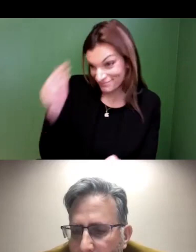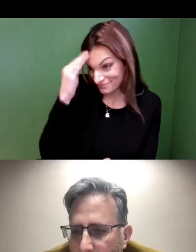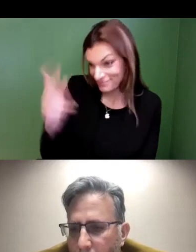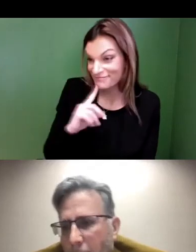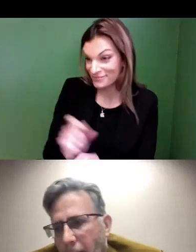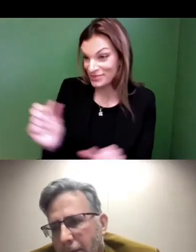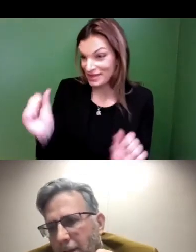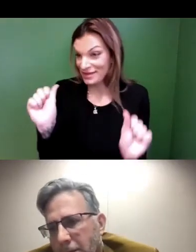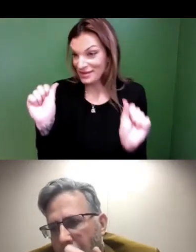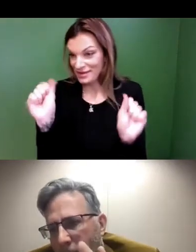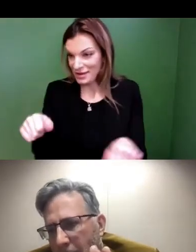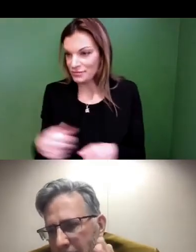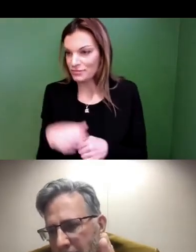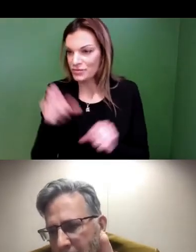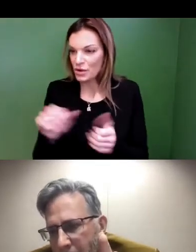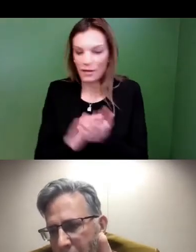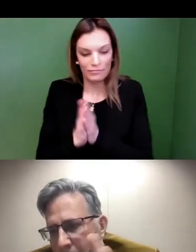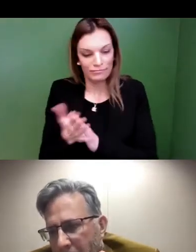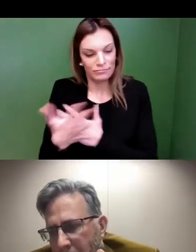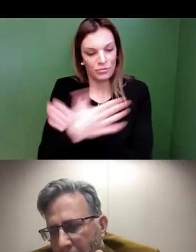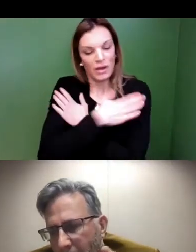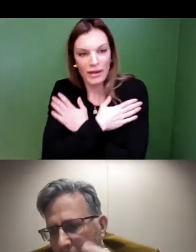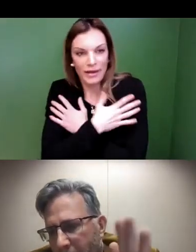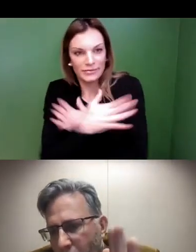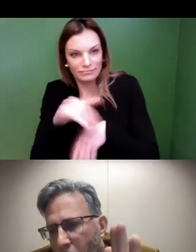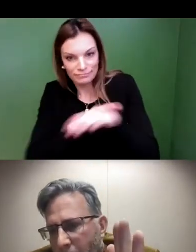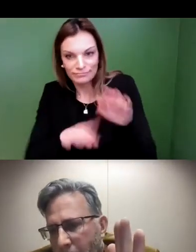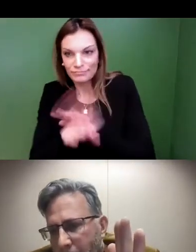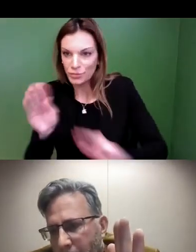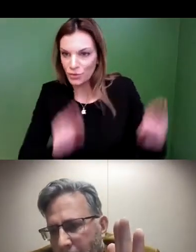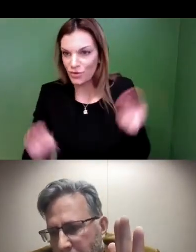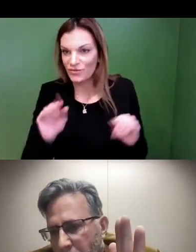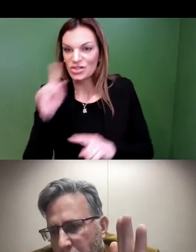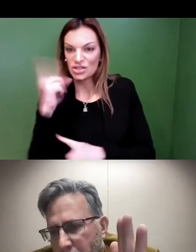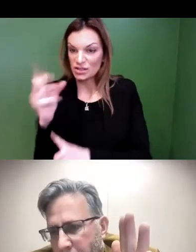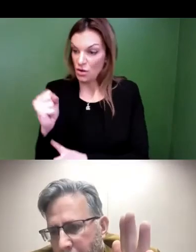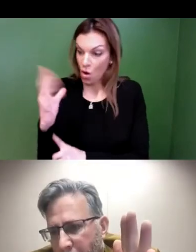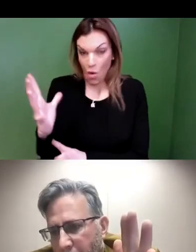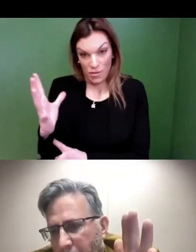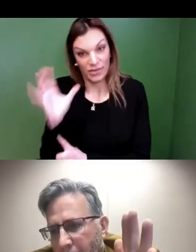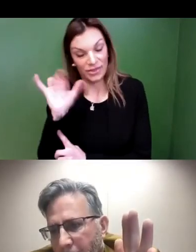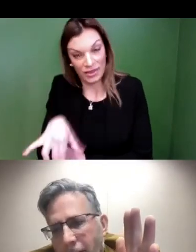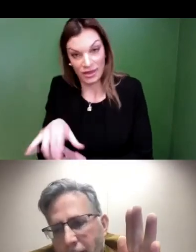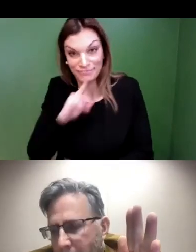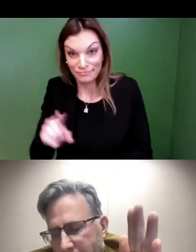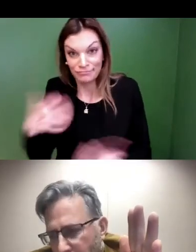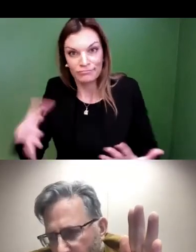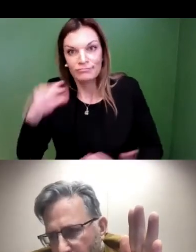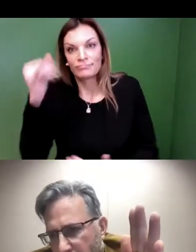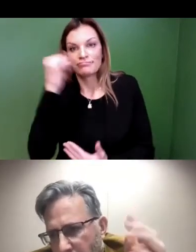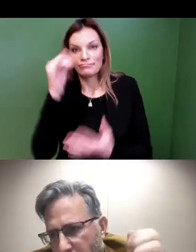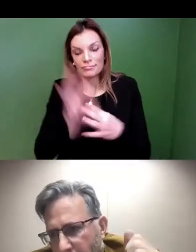can relax those hand muscles and get them. Just getting a hand to open up like that is huge. Believe it or not,